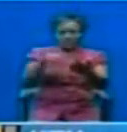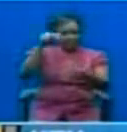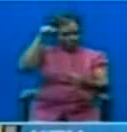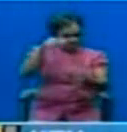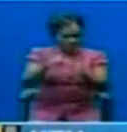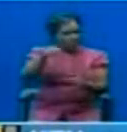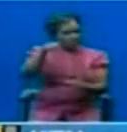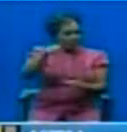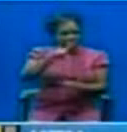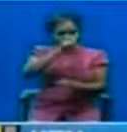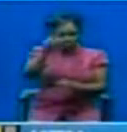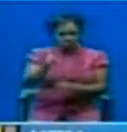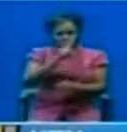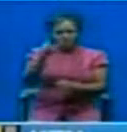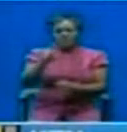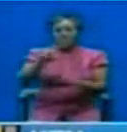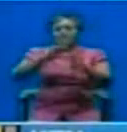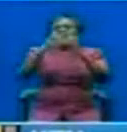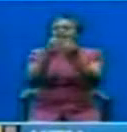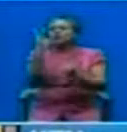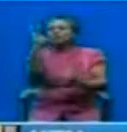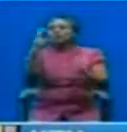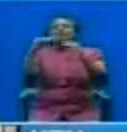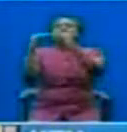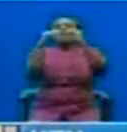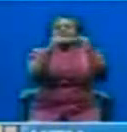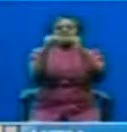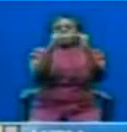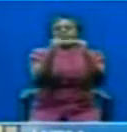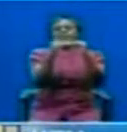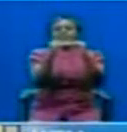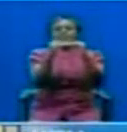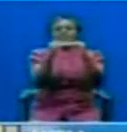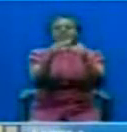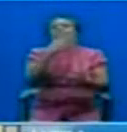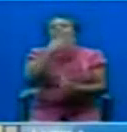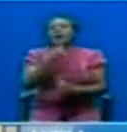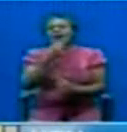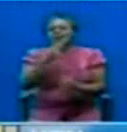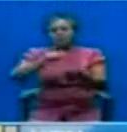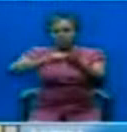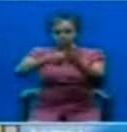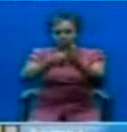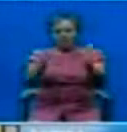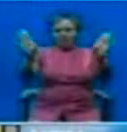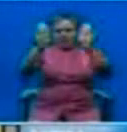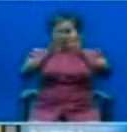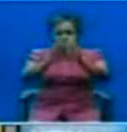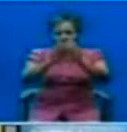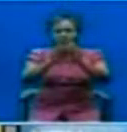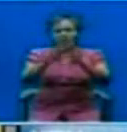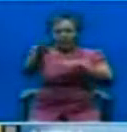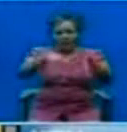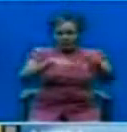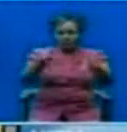mind that she's being tested at Standard 2 level. Outside his house, the man loved the animals. He made a